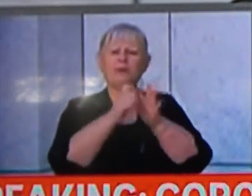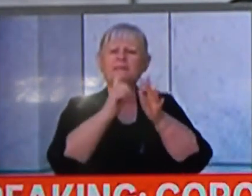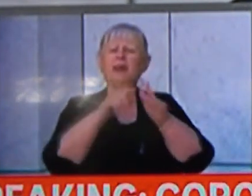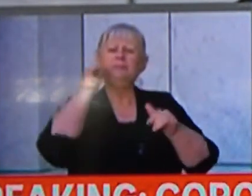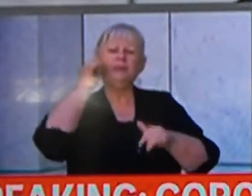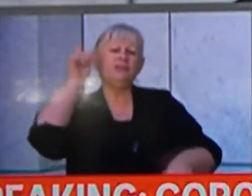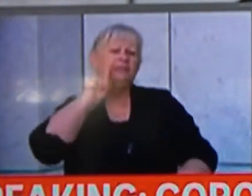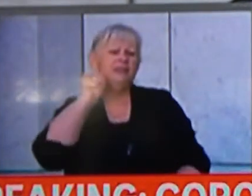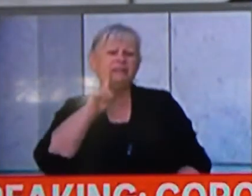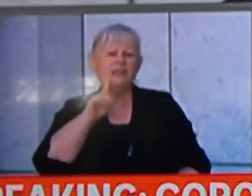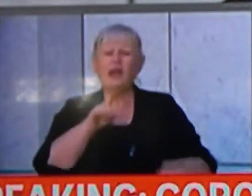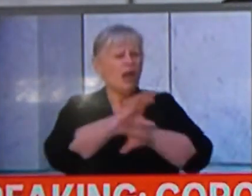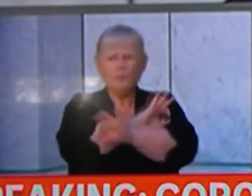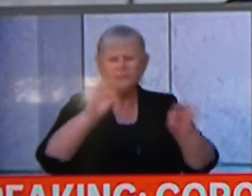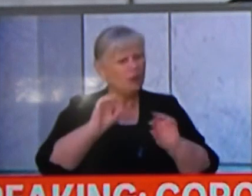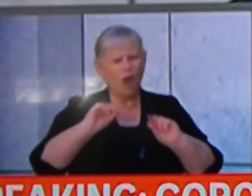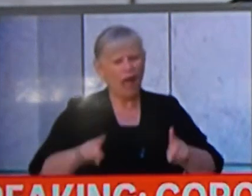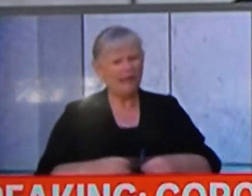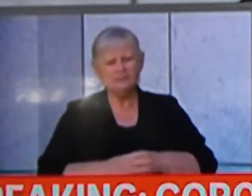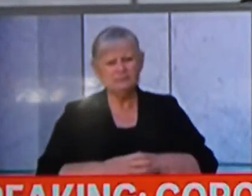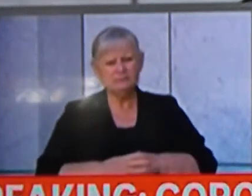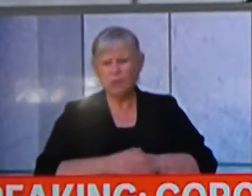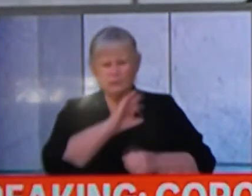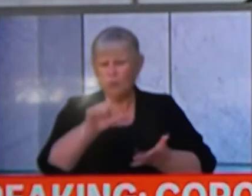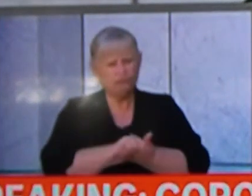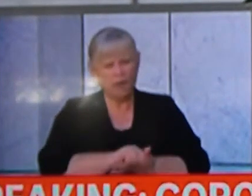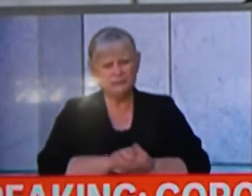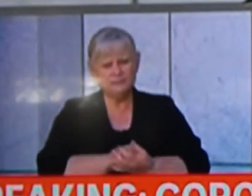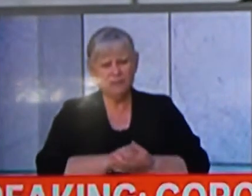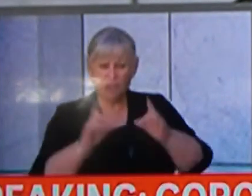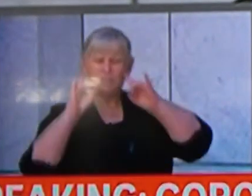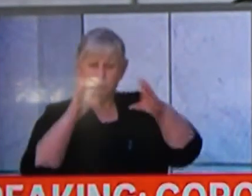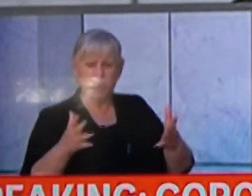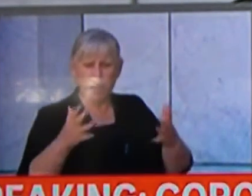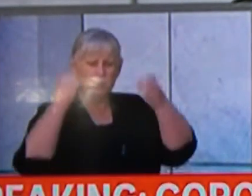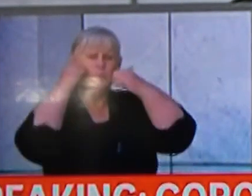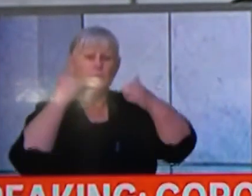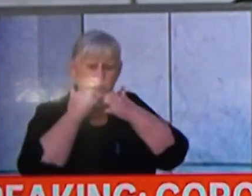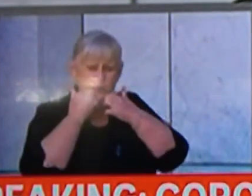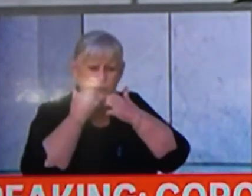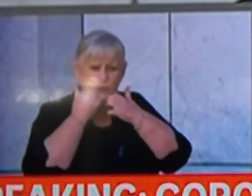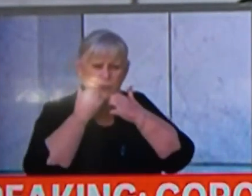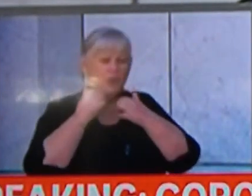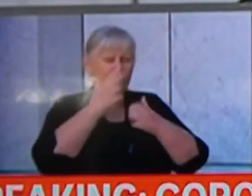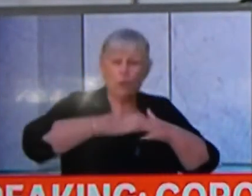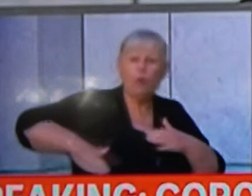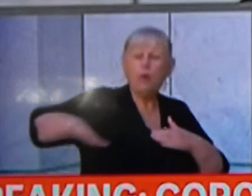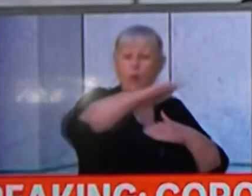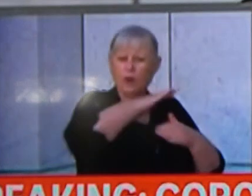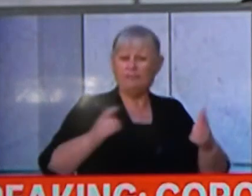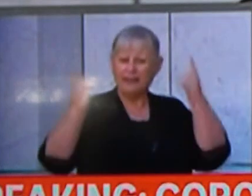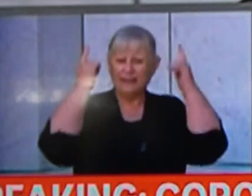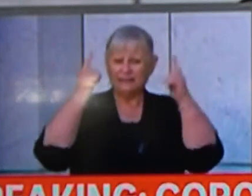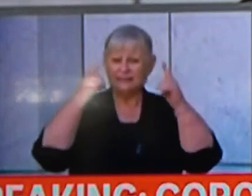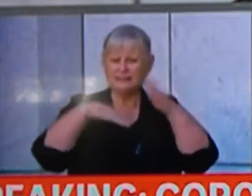yesterday was not okay and served as a message to federal and state